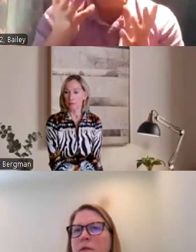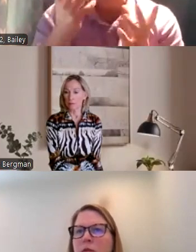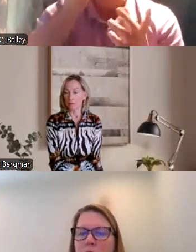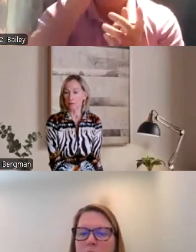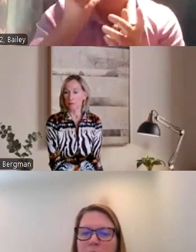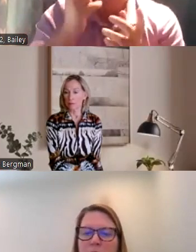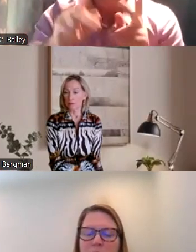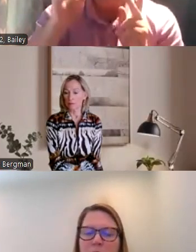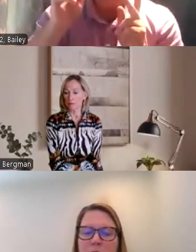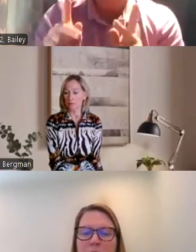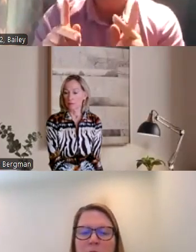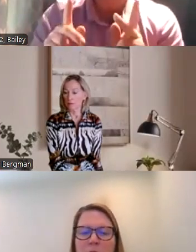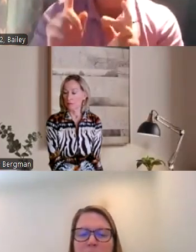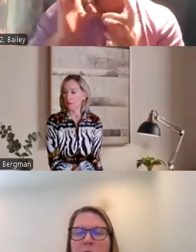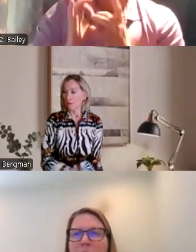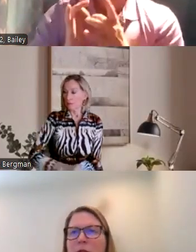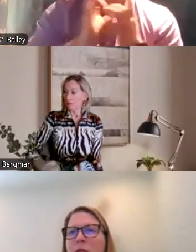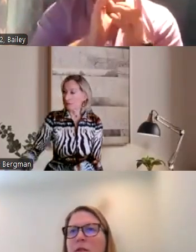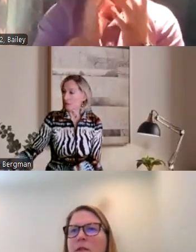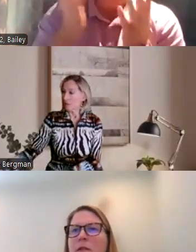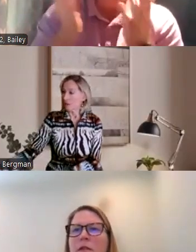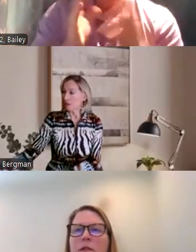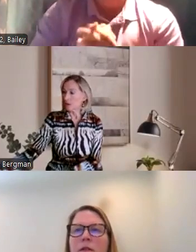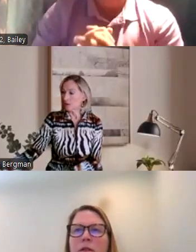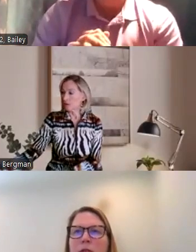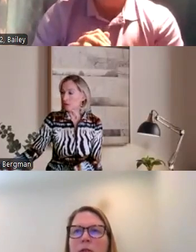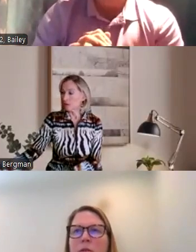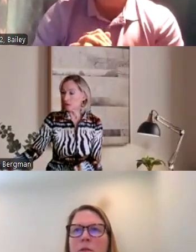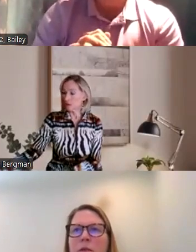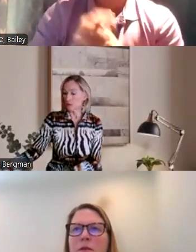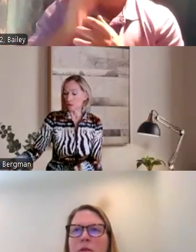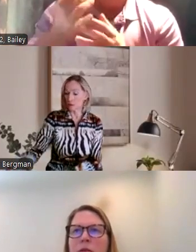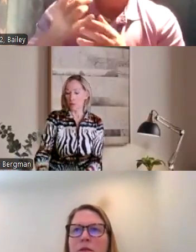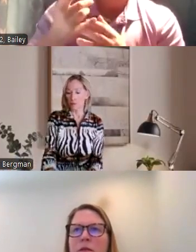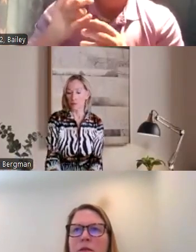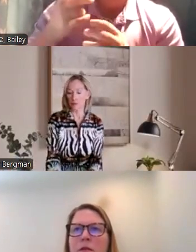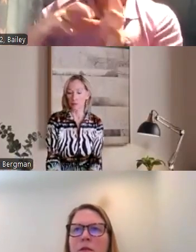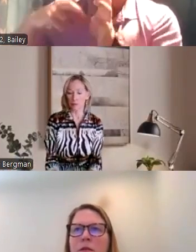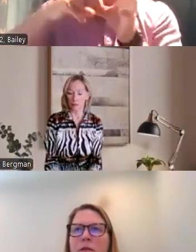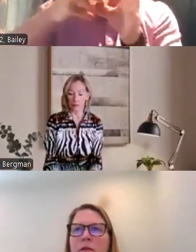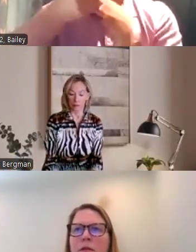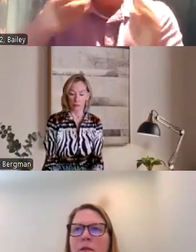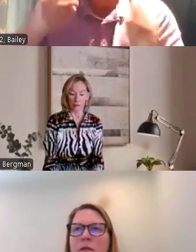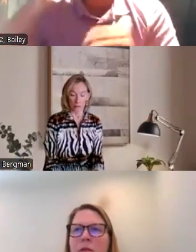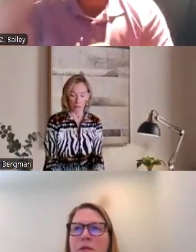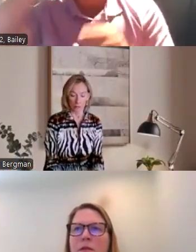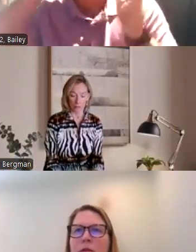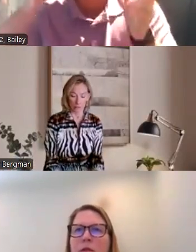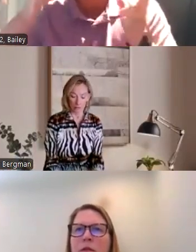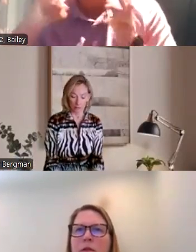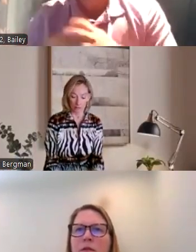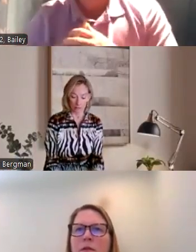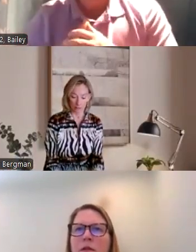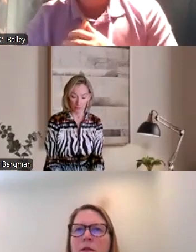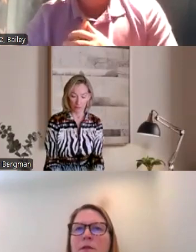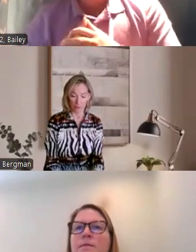the person that are needing to be connected to these services, which is, cart before the horse in some ways. So is there any way that, it has